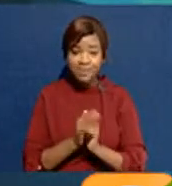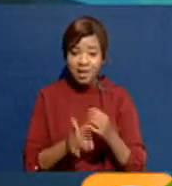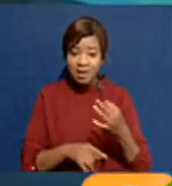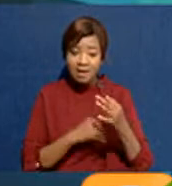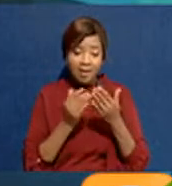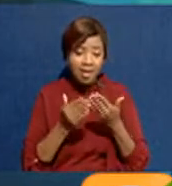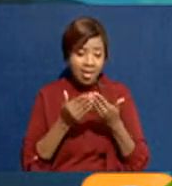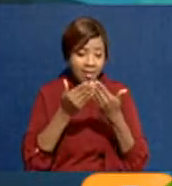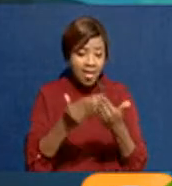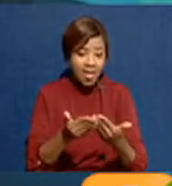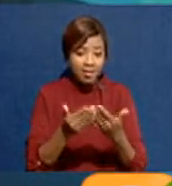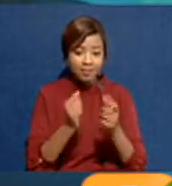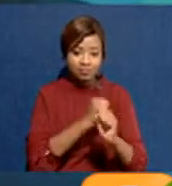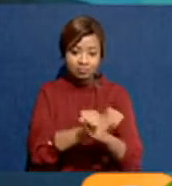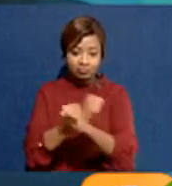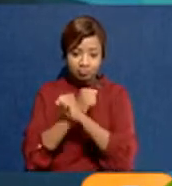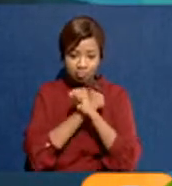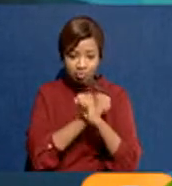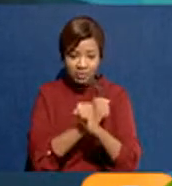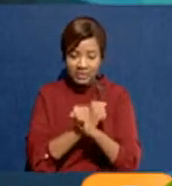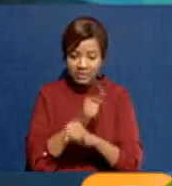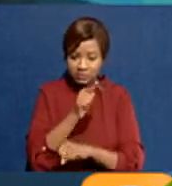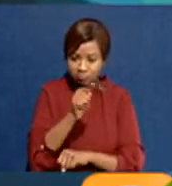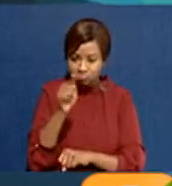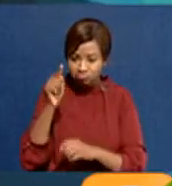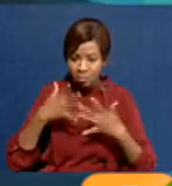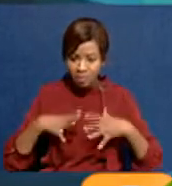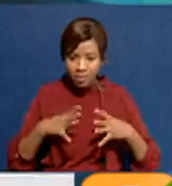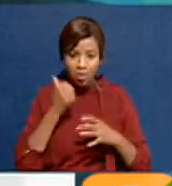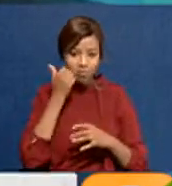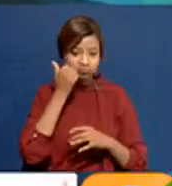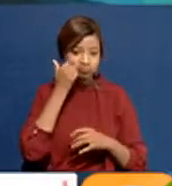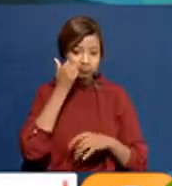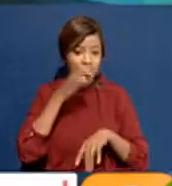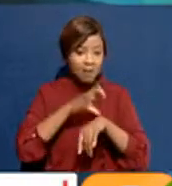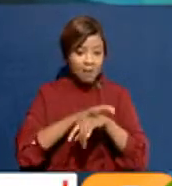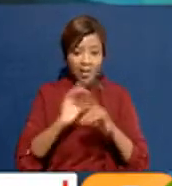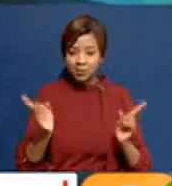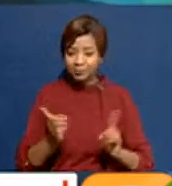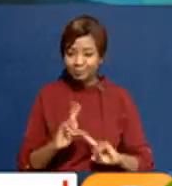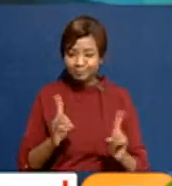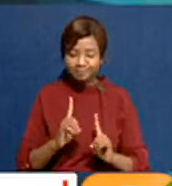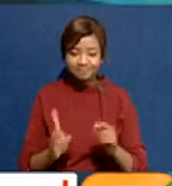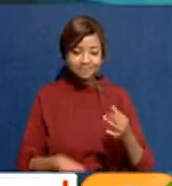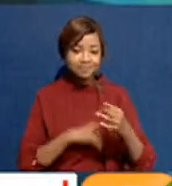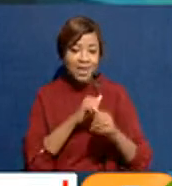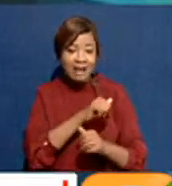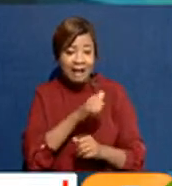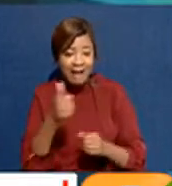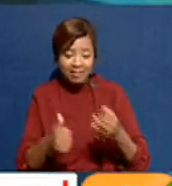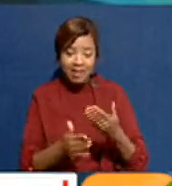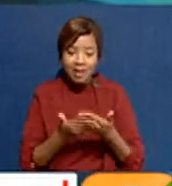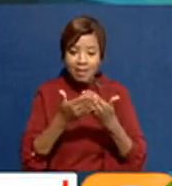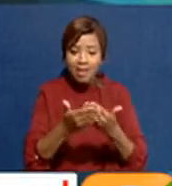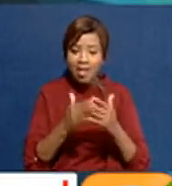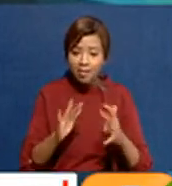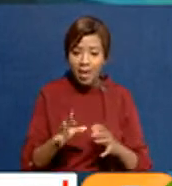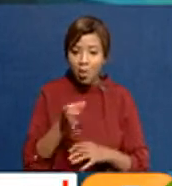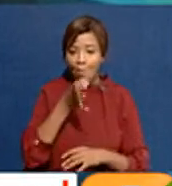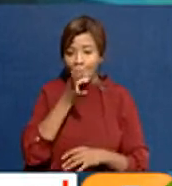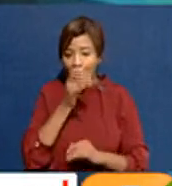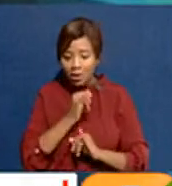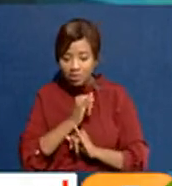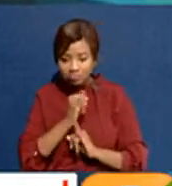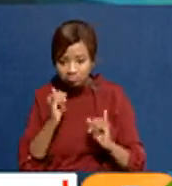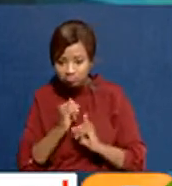protect people against infectious diseases. The other strategies being clean water and sanitation. So what